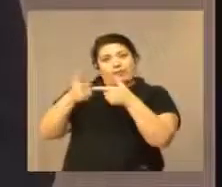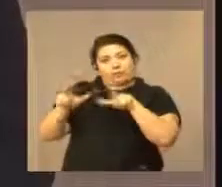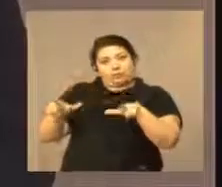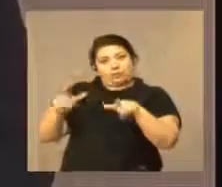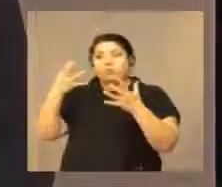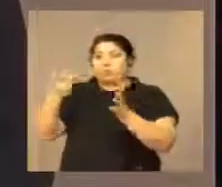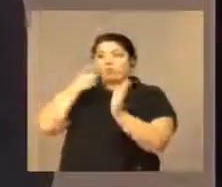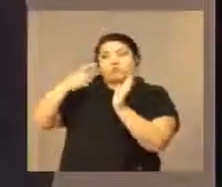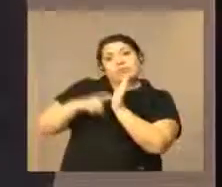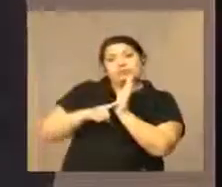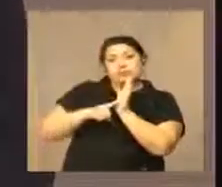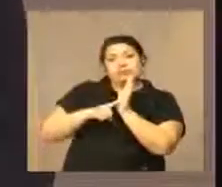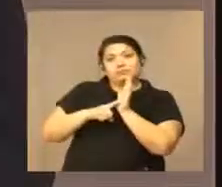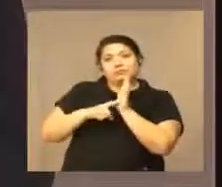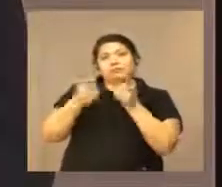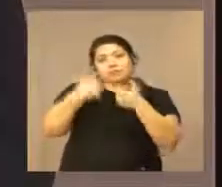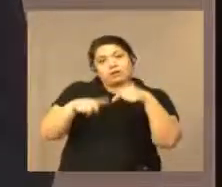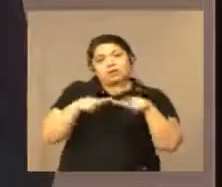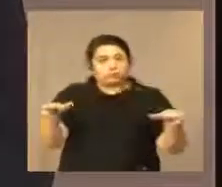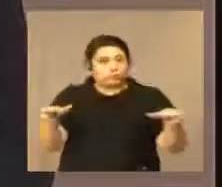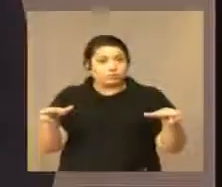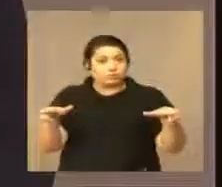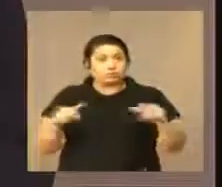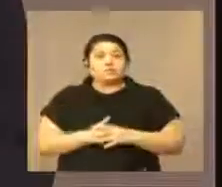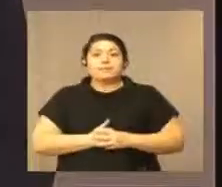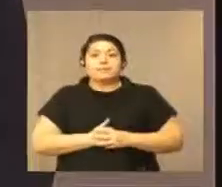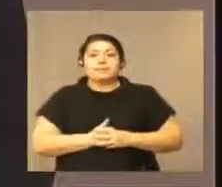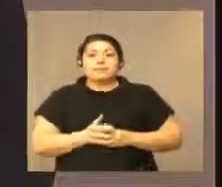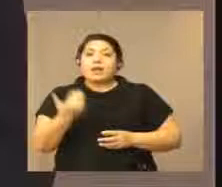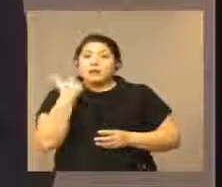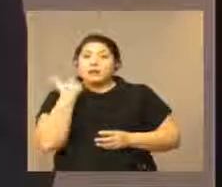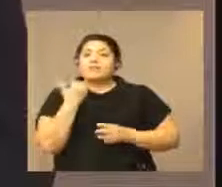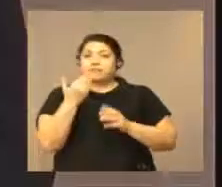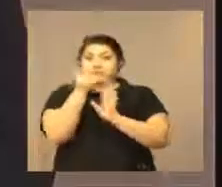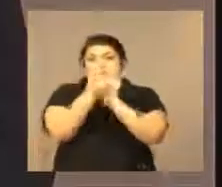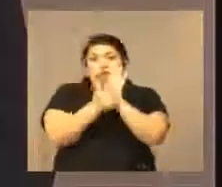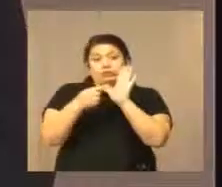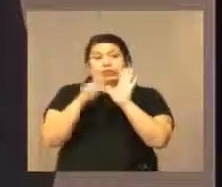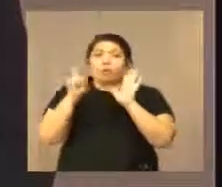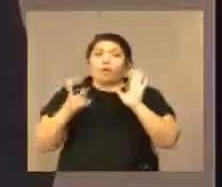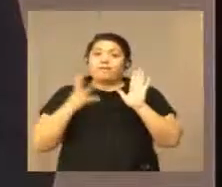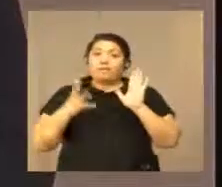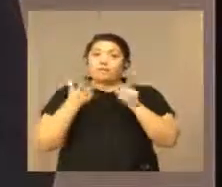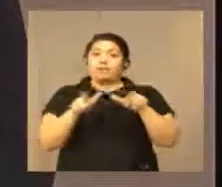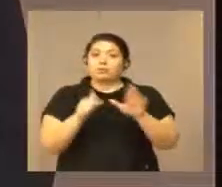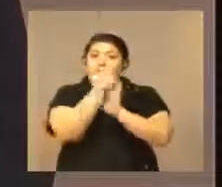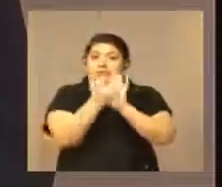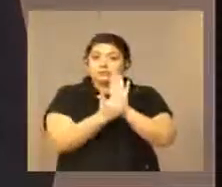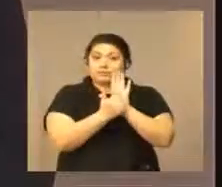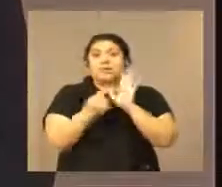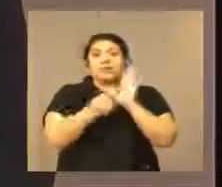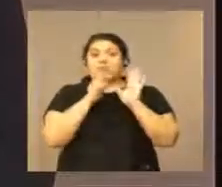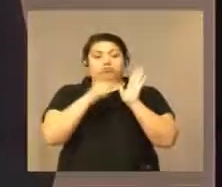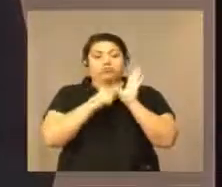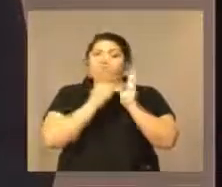recognition. There's a whole piece of legislation, the Official Languages Act, that governs that,